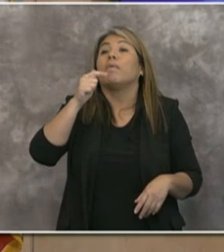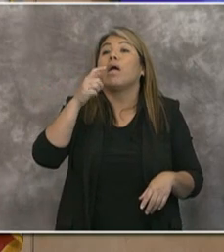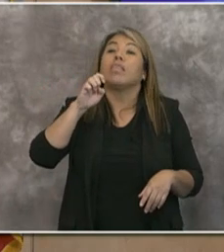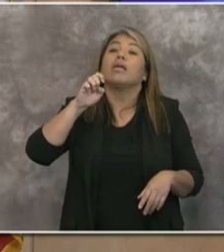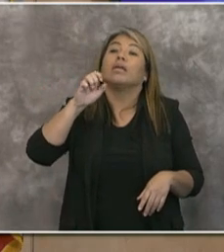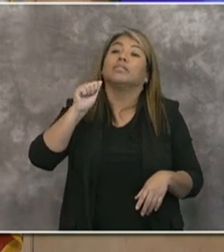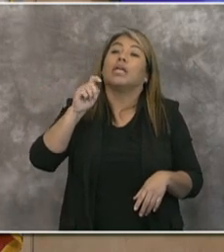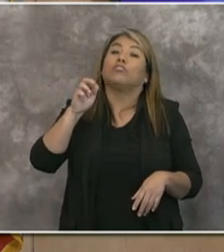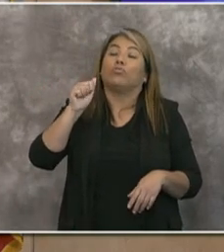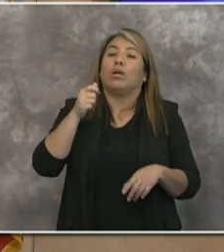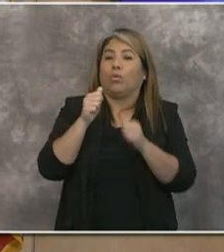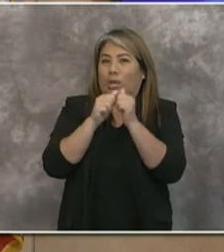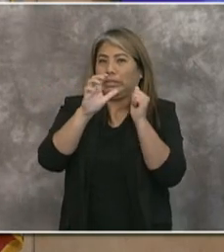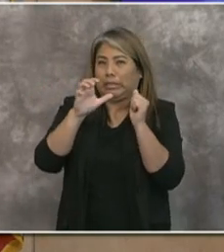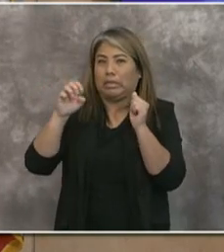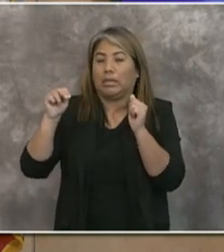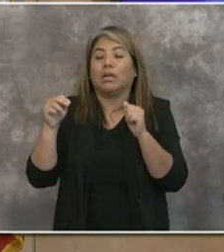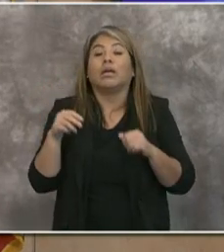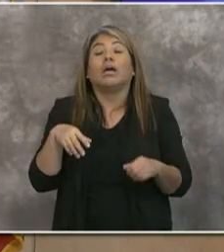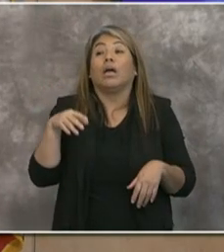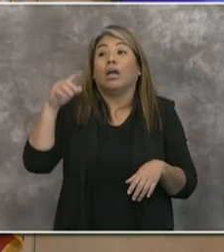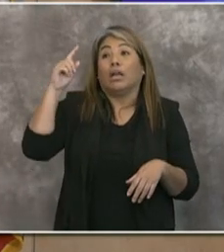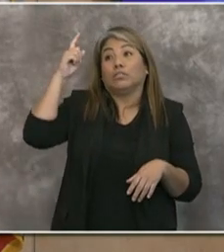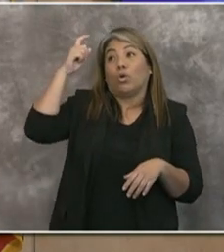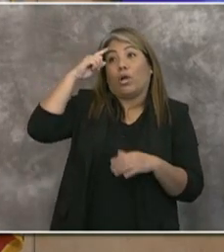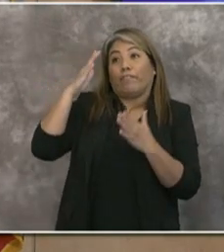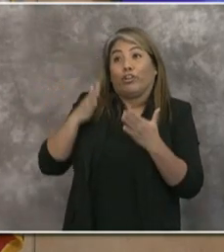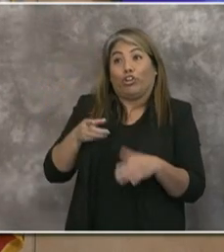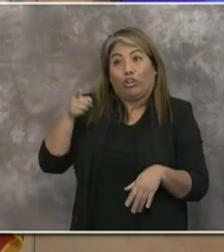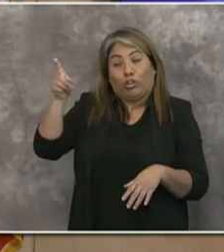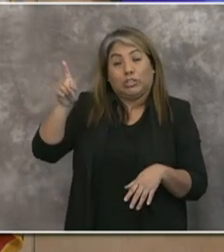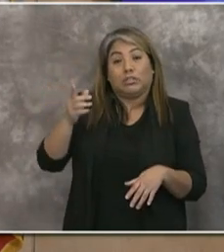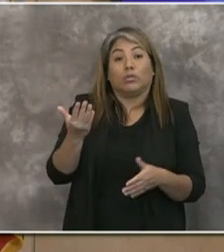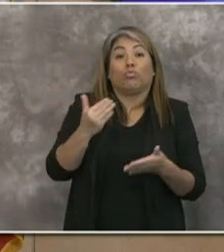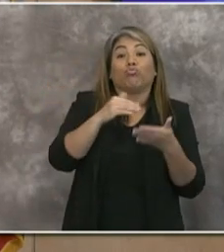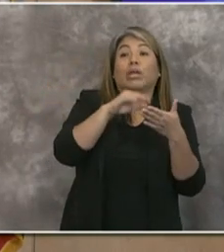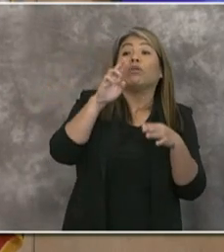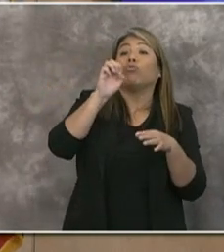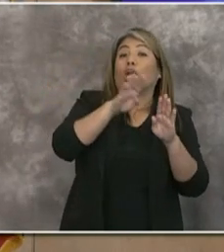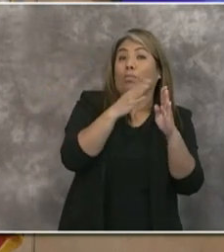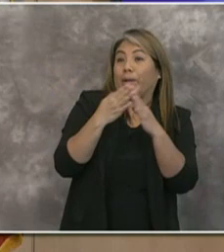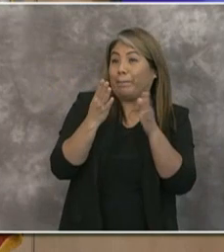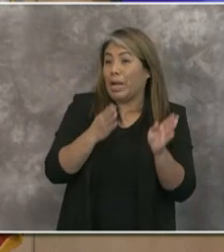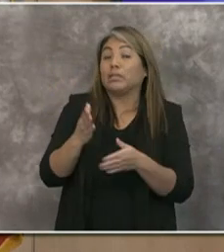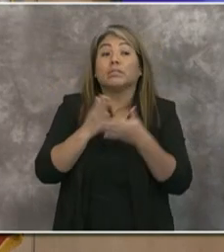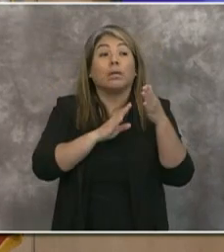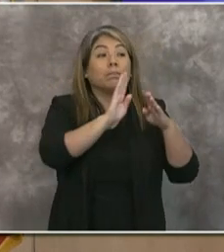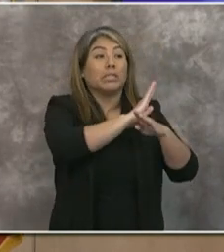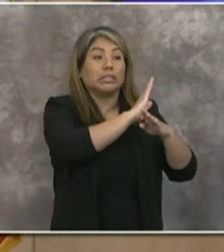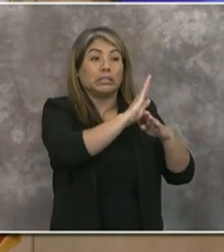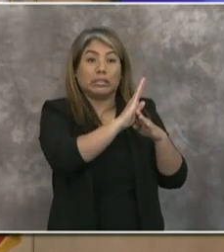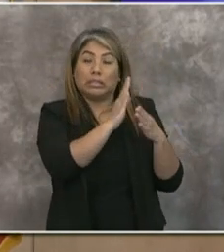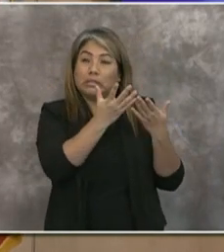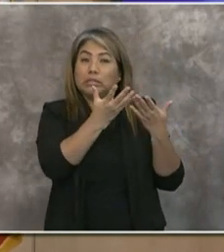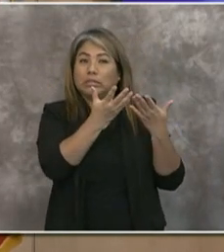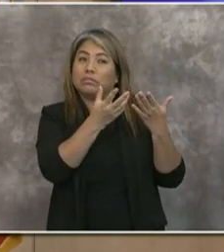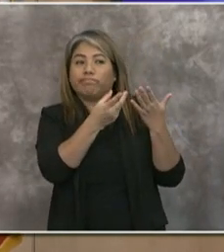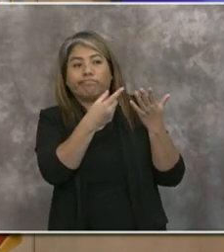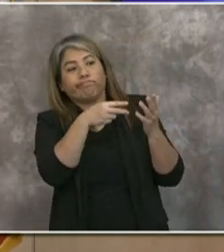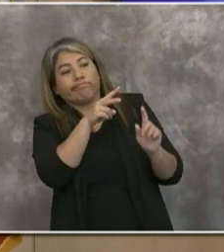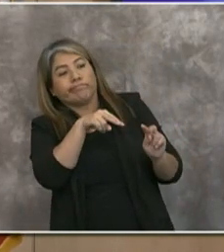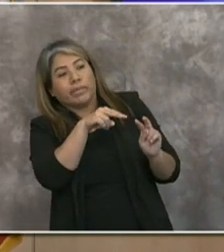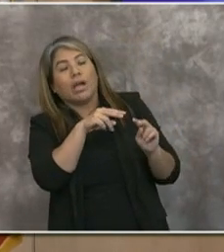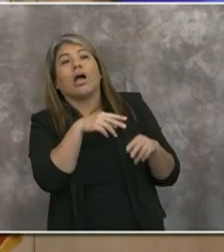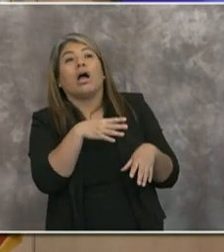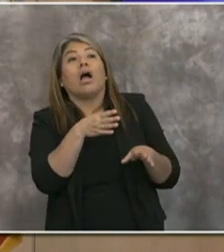with CNN. According to Governor Newsom's reopening plans, some of the businesses that are considered Further in